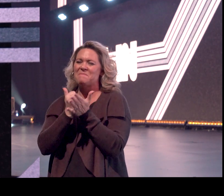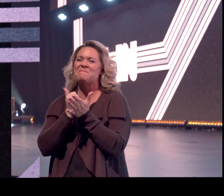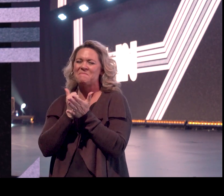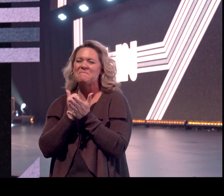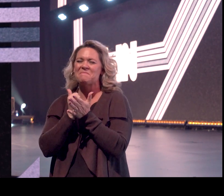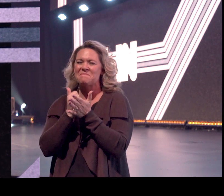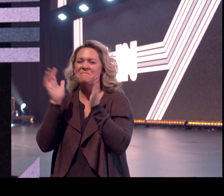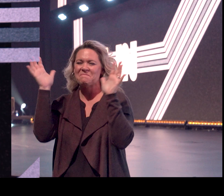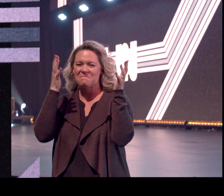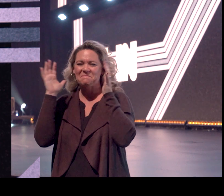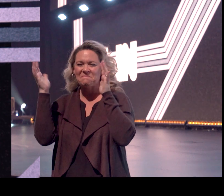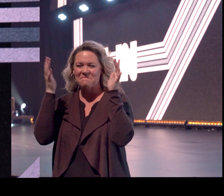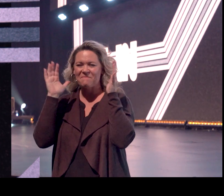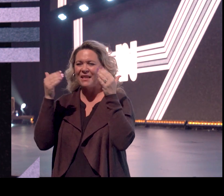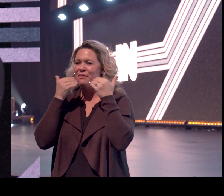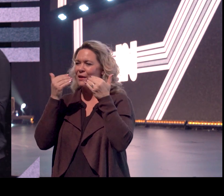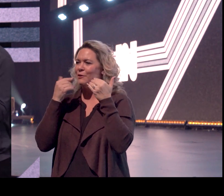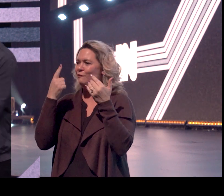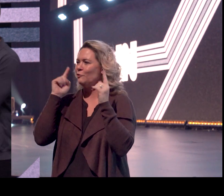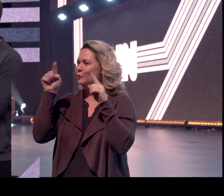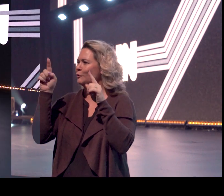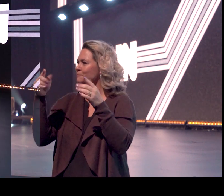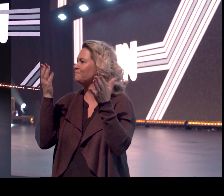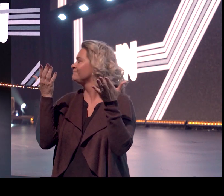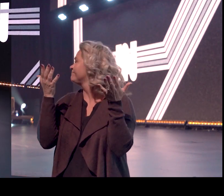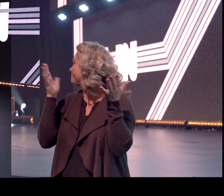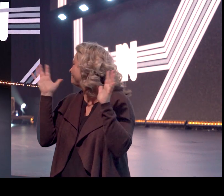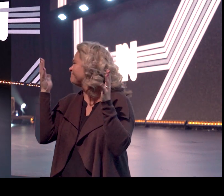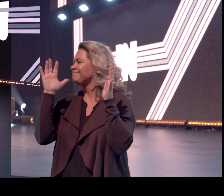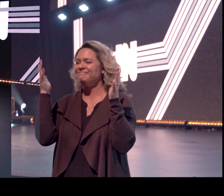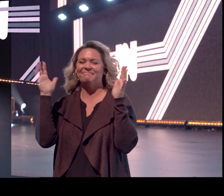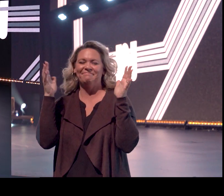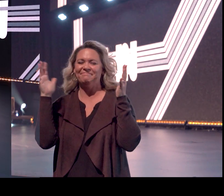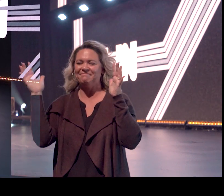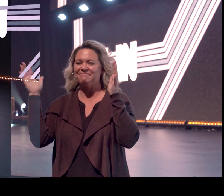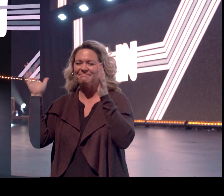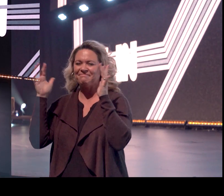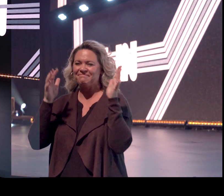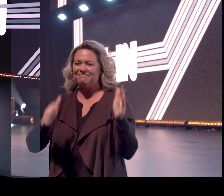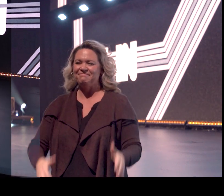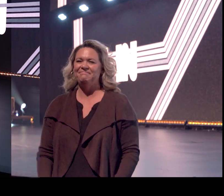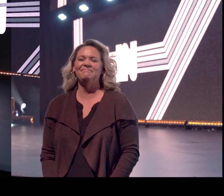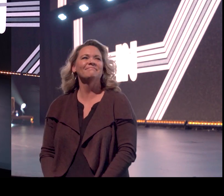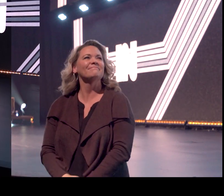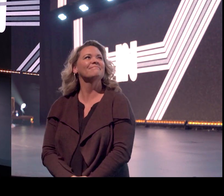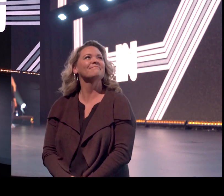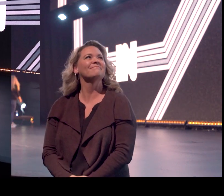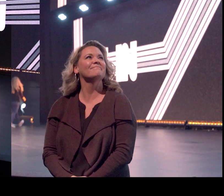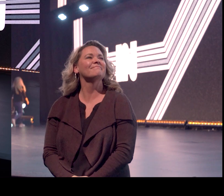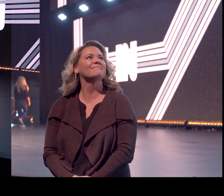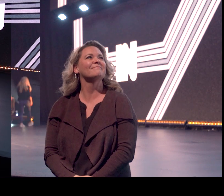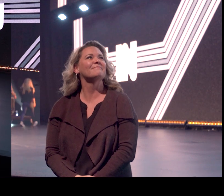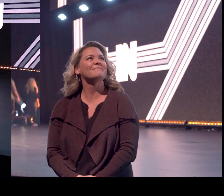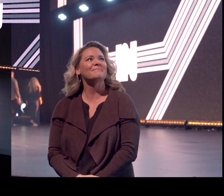said, amen. Amen. Would you help thank these guys one more time? Thank you, Dan and Jess. We love you guys.